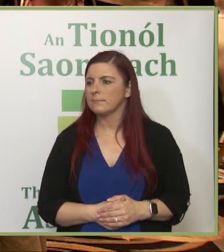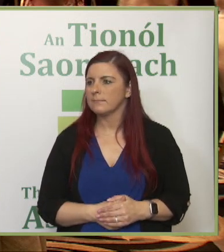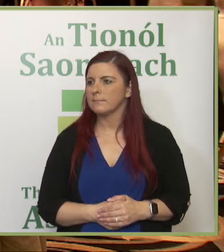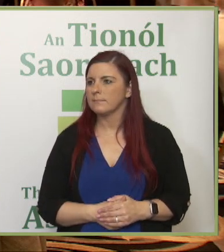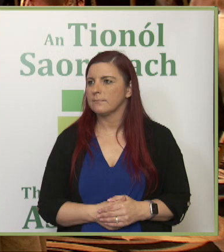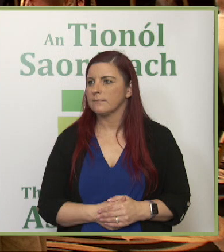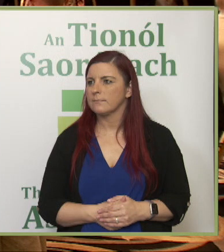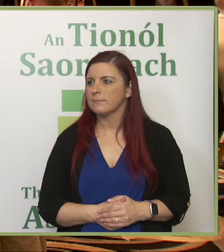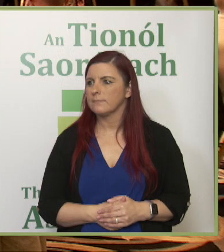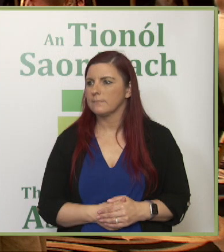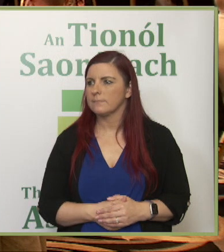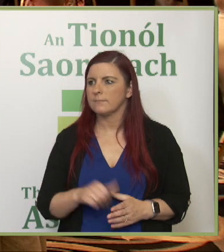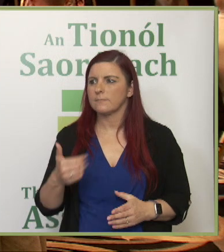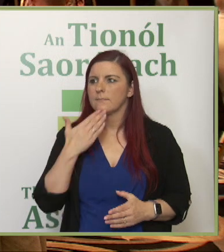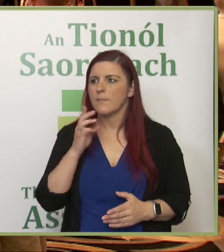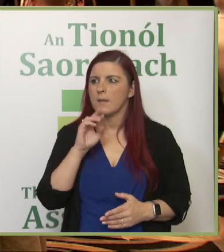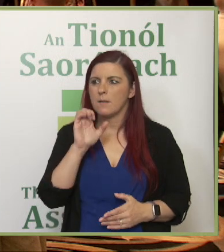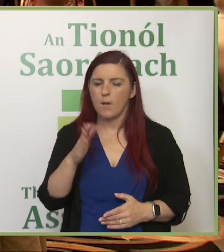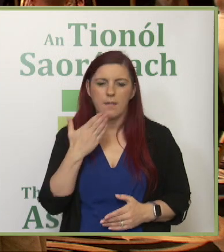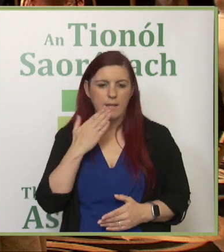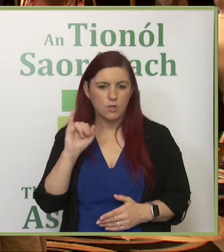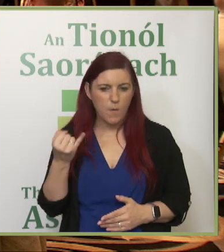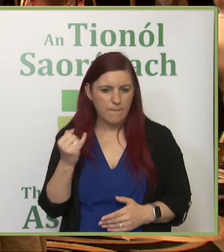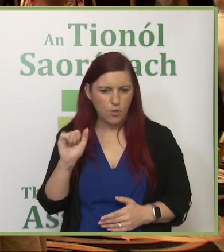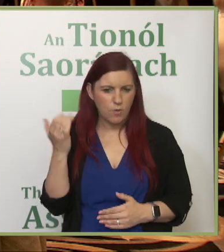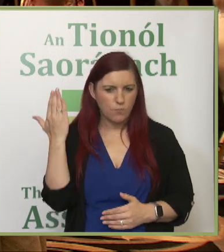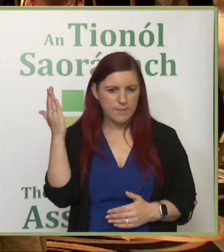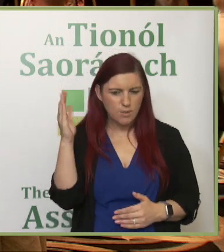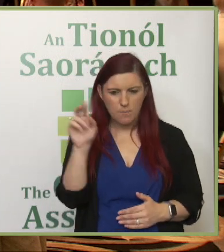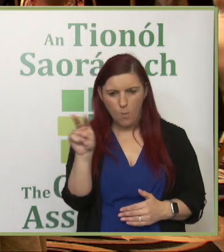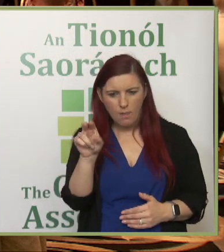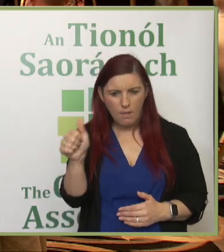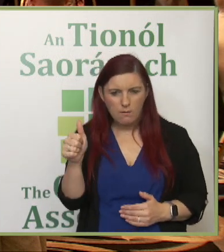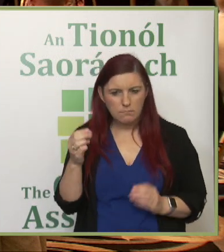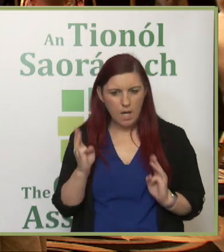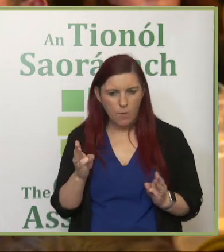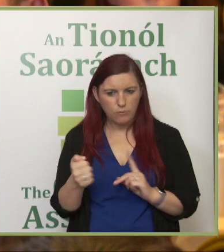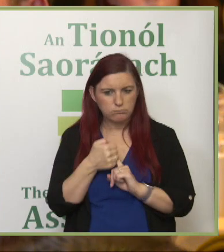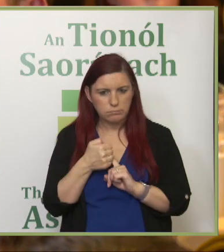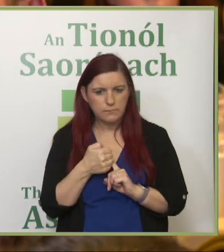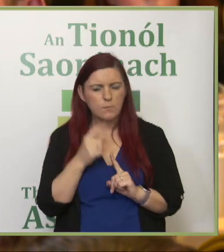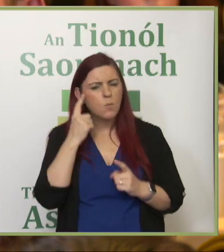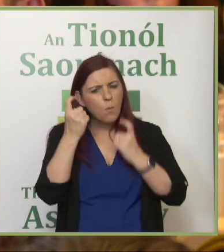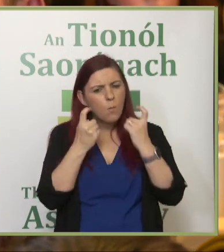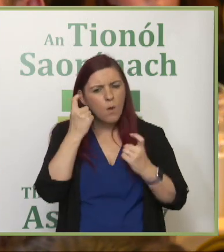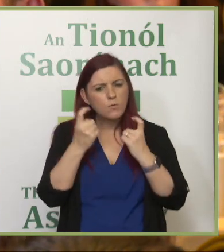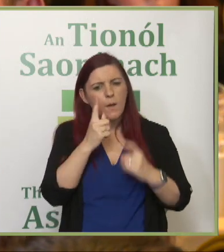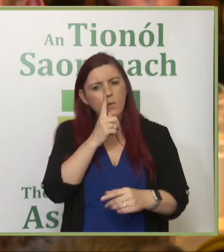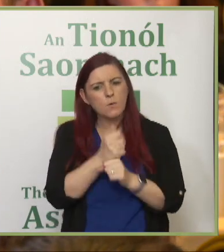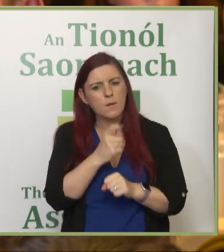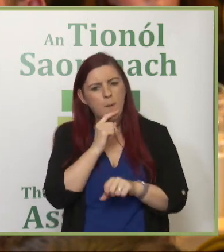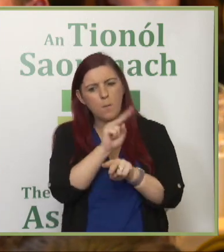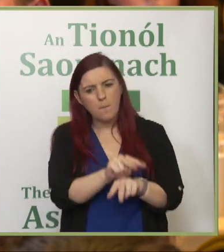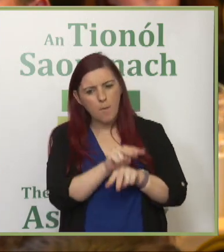Yeah. Hey, just thank you, Paul and Joanna, for those presentations. They were really powerful. We were just wondering, you talked about the monitoring